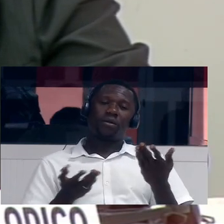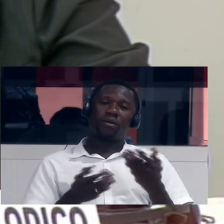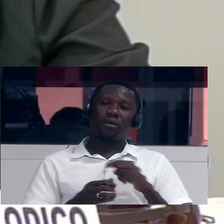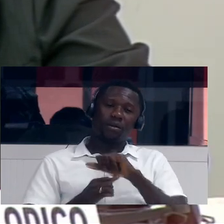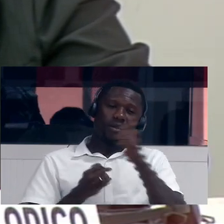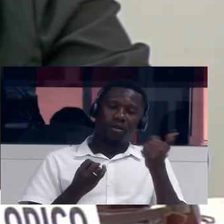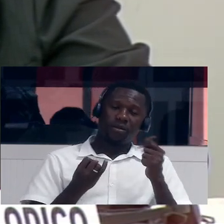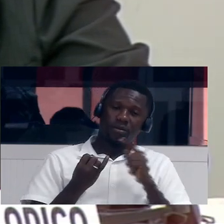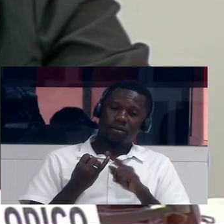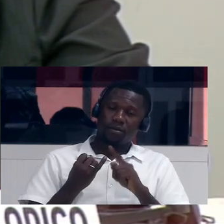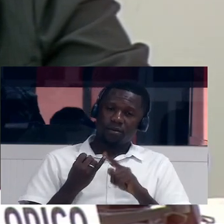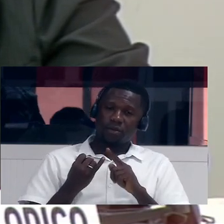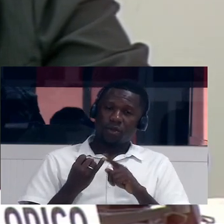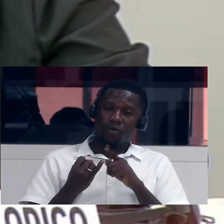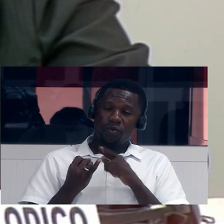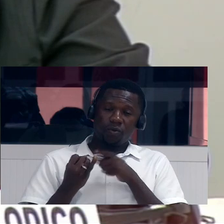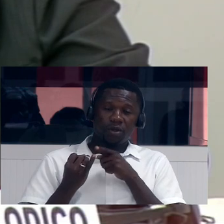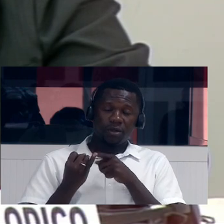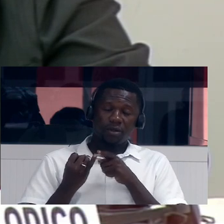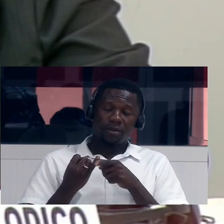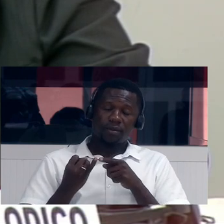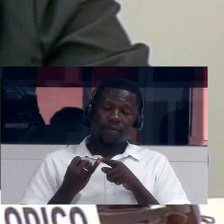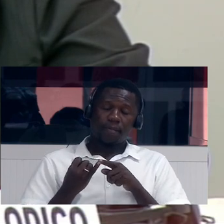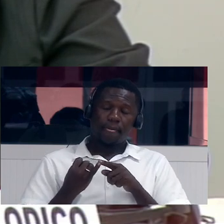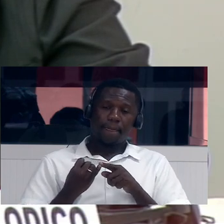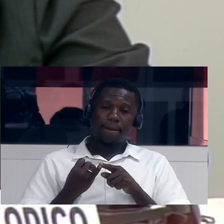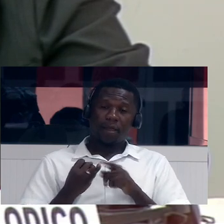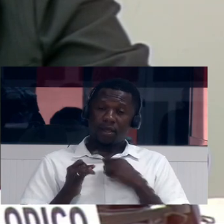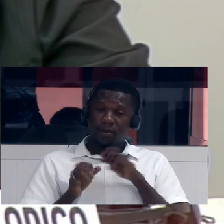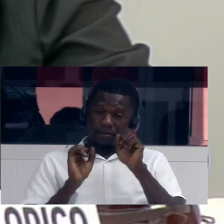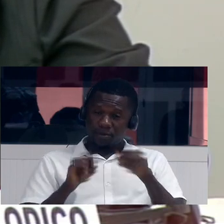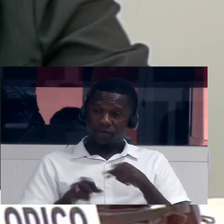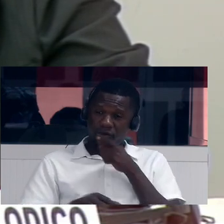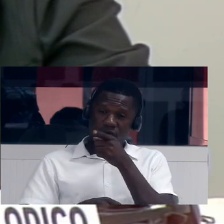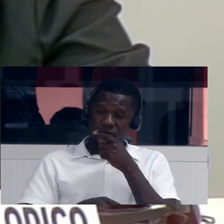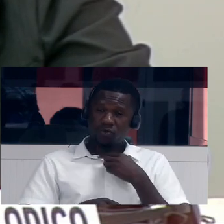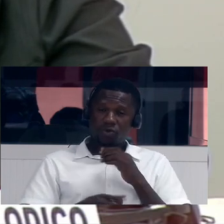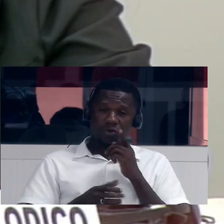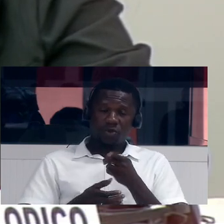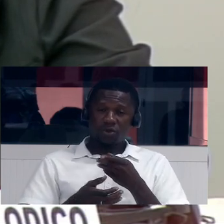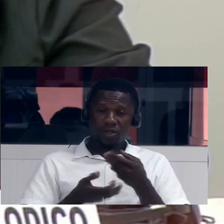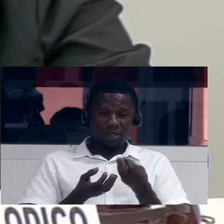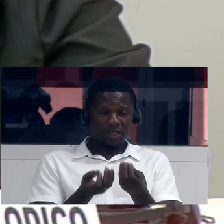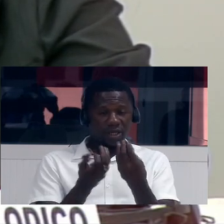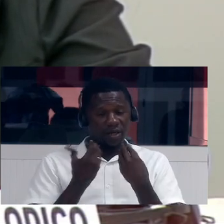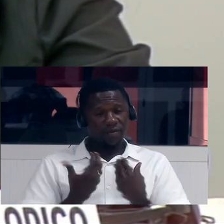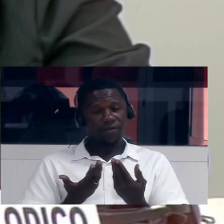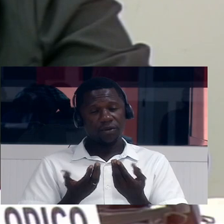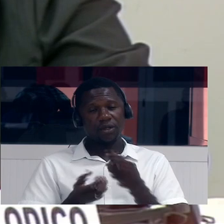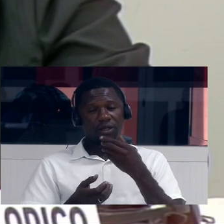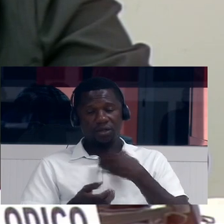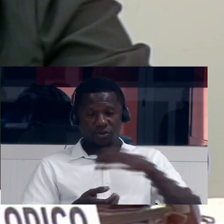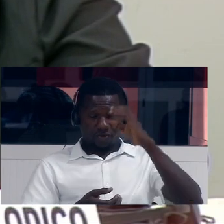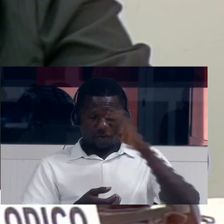And with that, is it possible for you to just give us, the